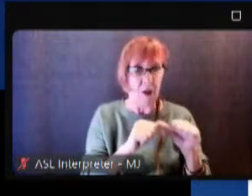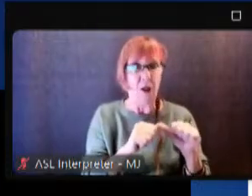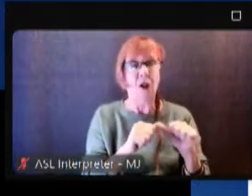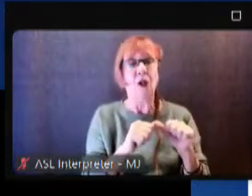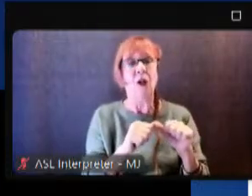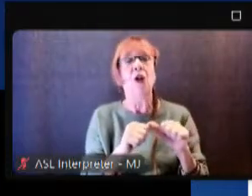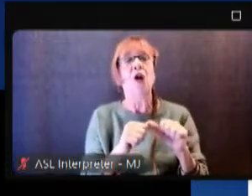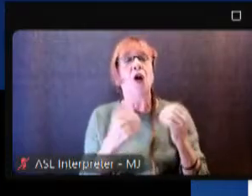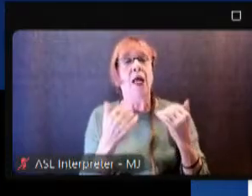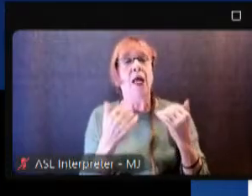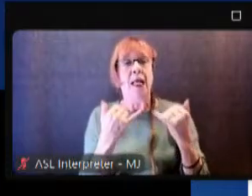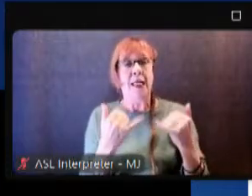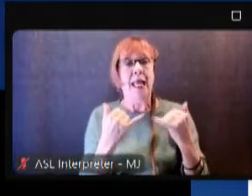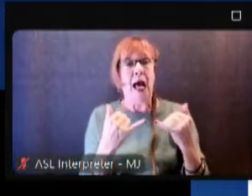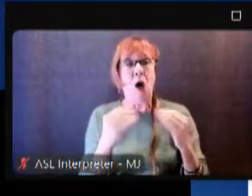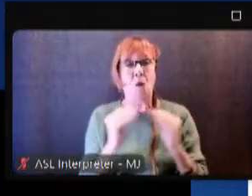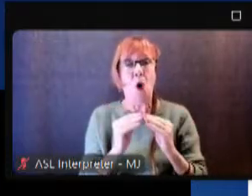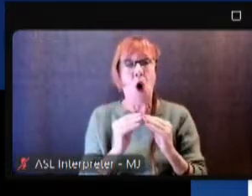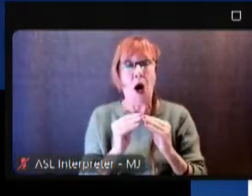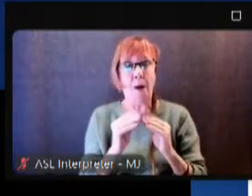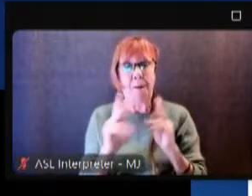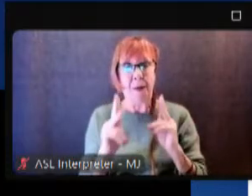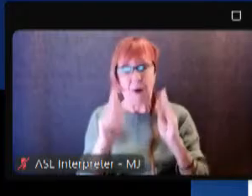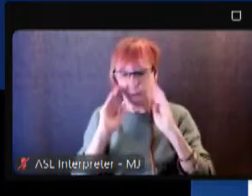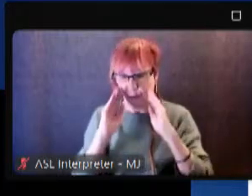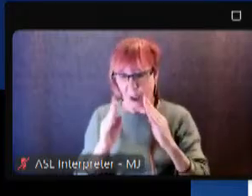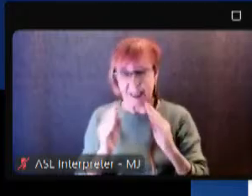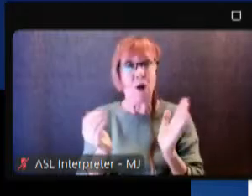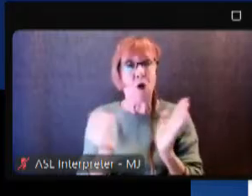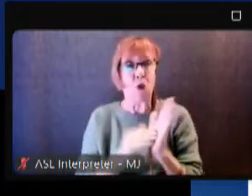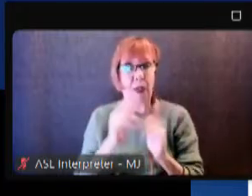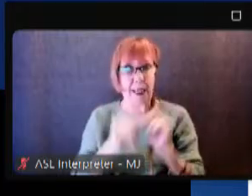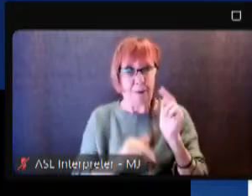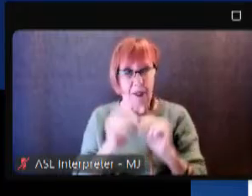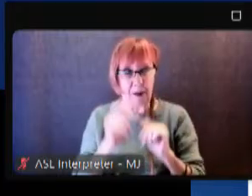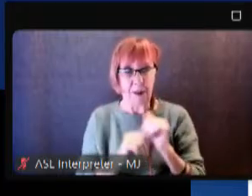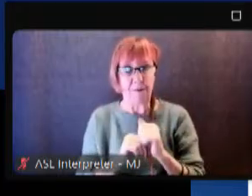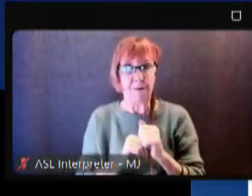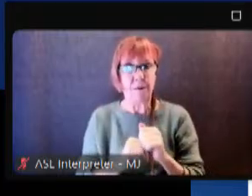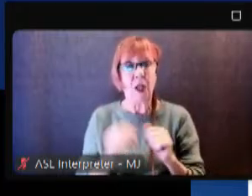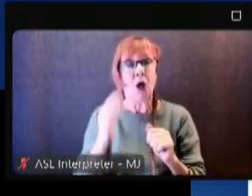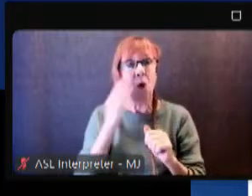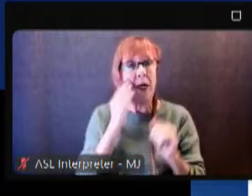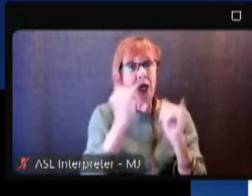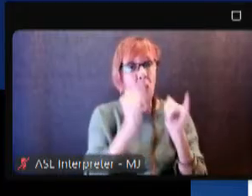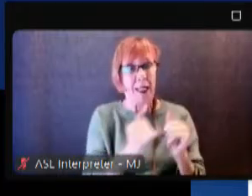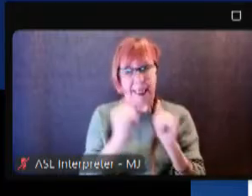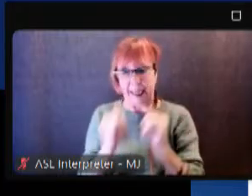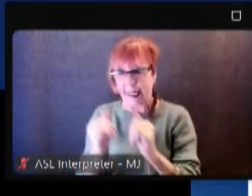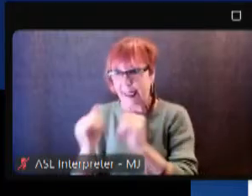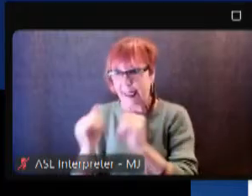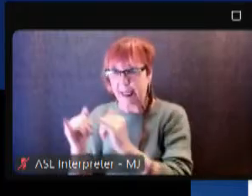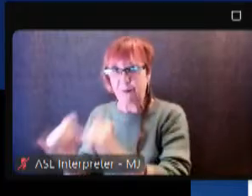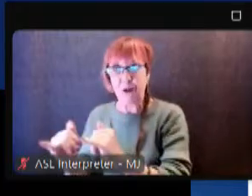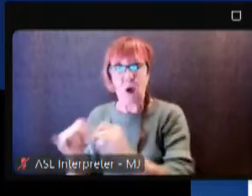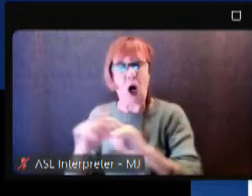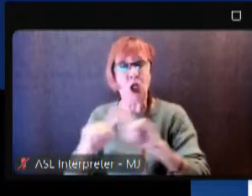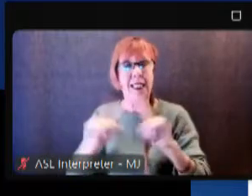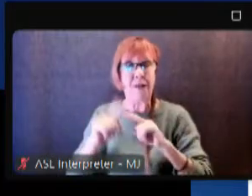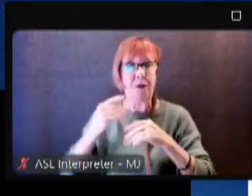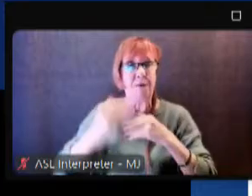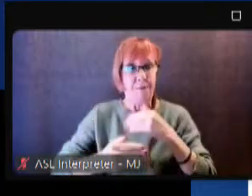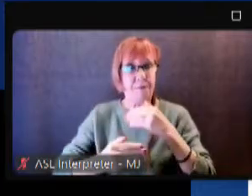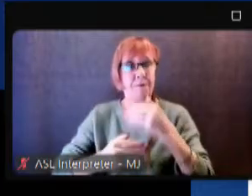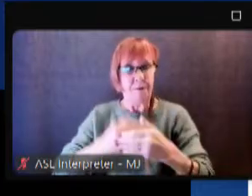turn their attention to the rebuild process. And we know that each of you is at your own stage of decision-making in this process. And they're